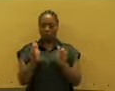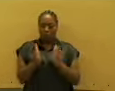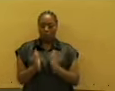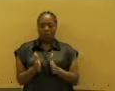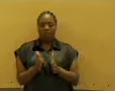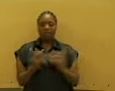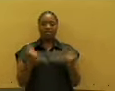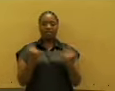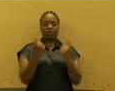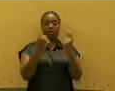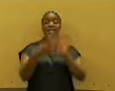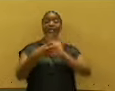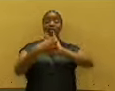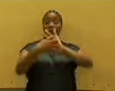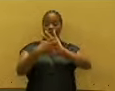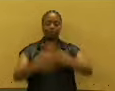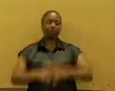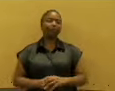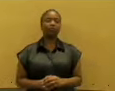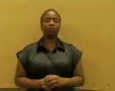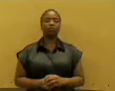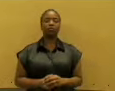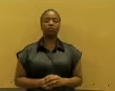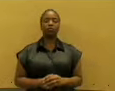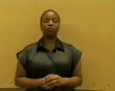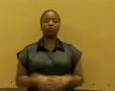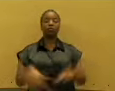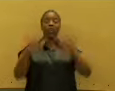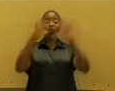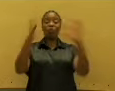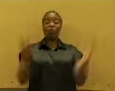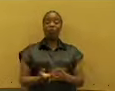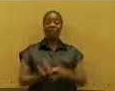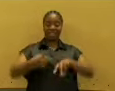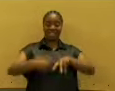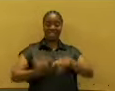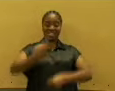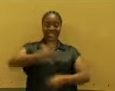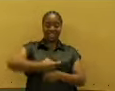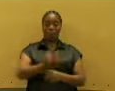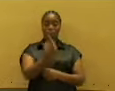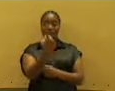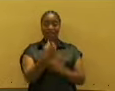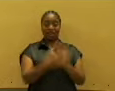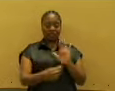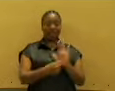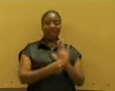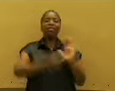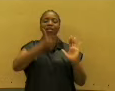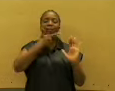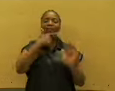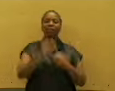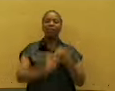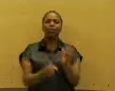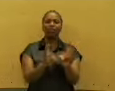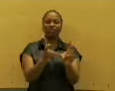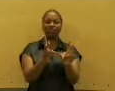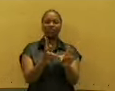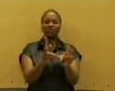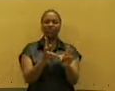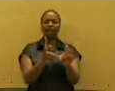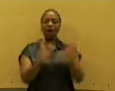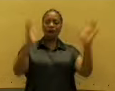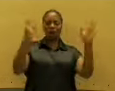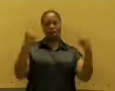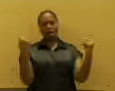to, for an example, World AIDS Day on the 1st of December, which is the only time you'd find a lot of people wearing the AIDS ribbon. You